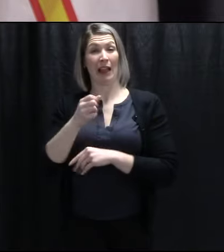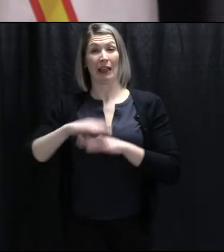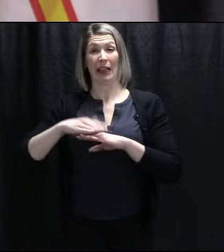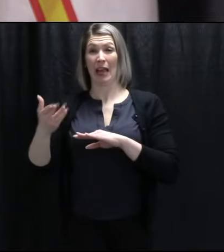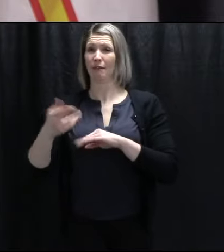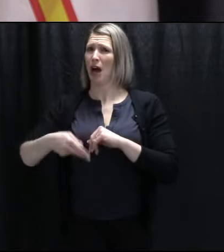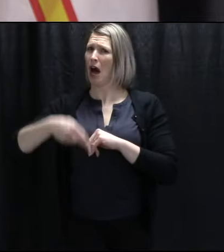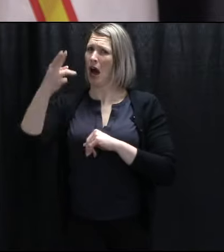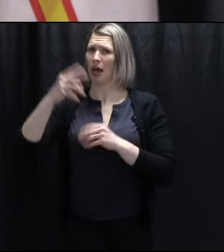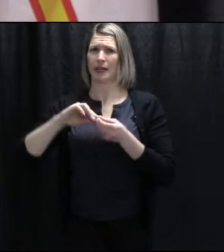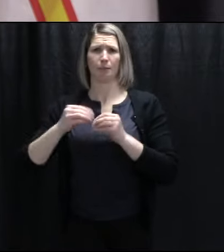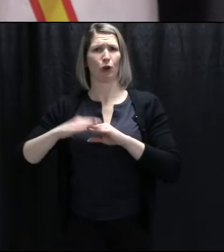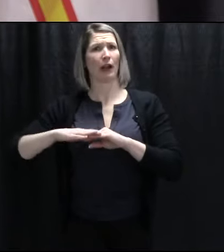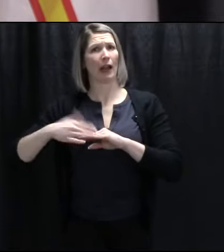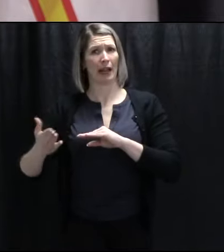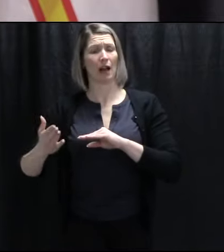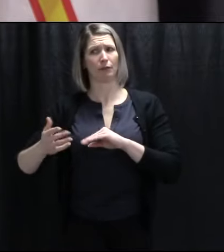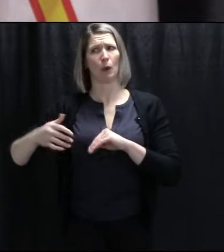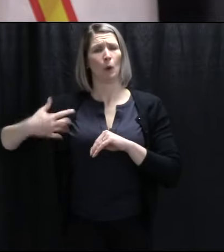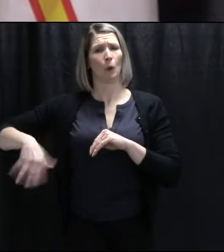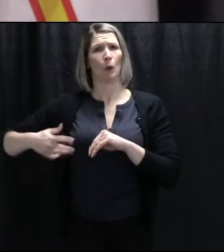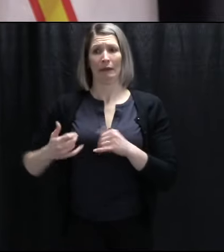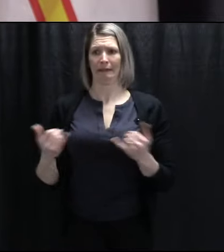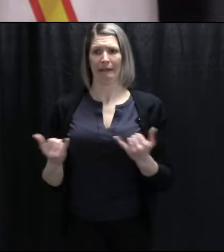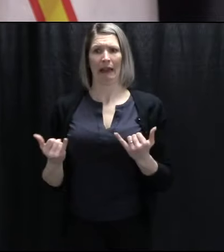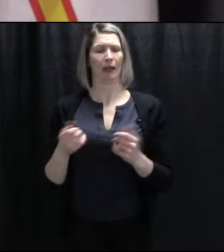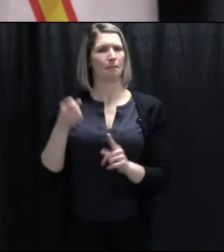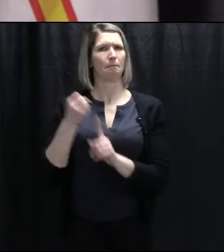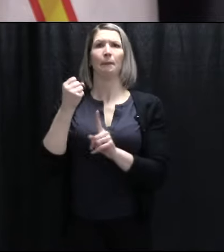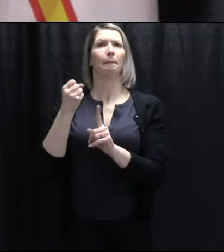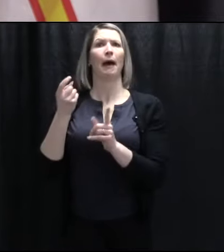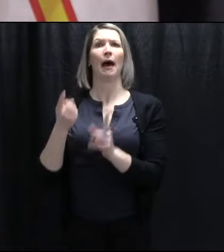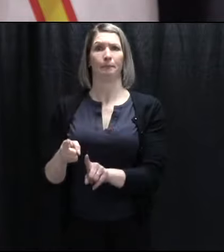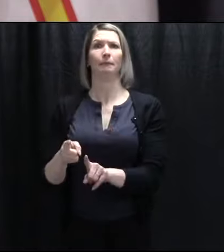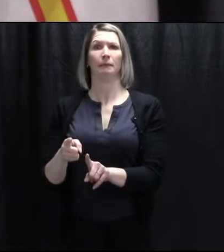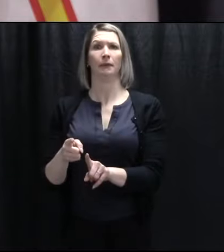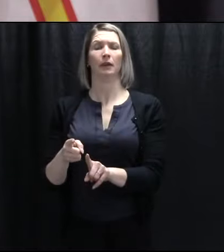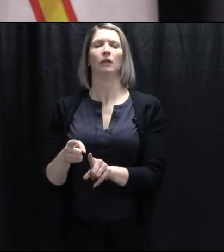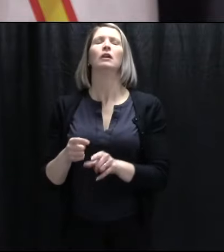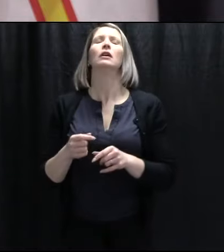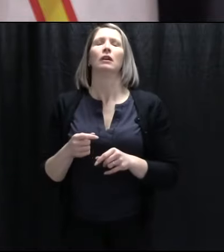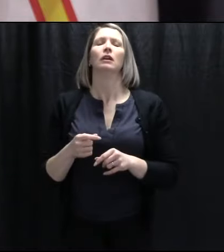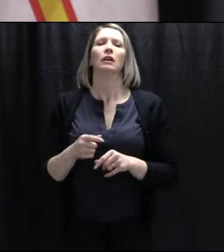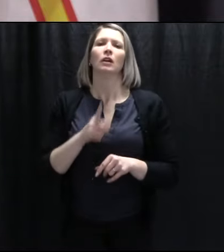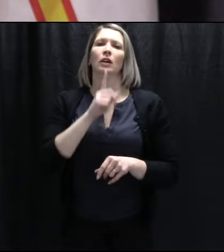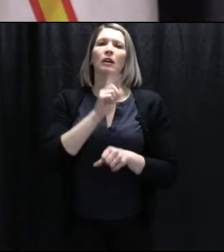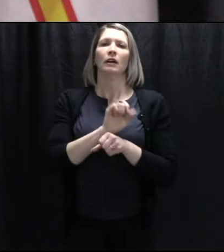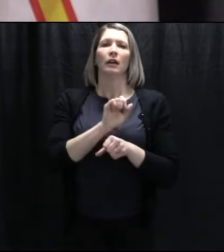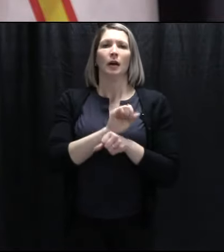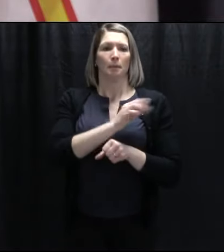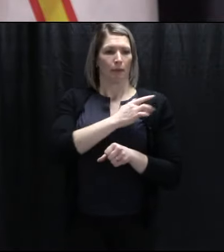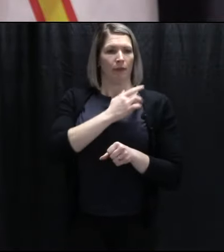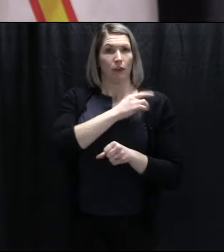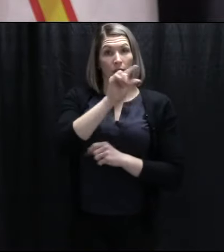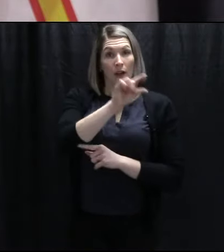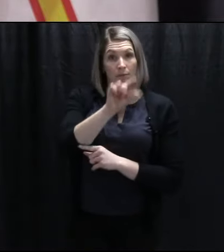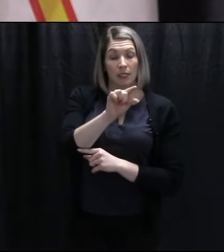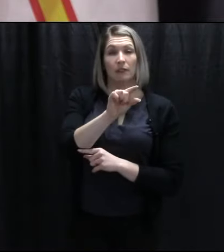of unemployment rates since they've been tracking those numbers. So the number of programs, and we've been working with the federal government. We'll have another